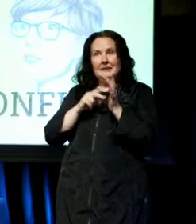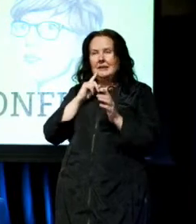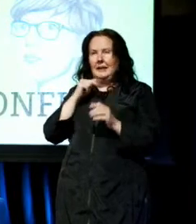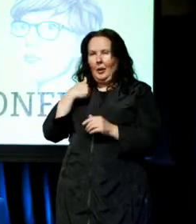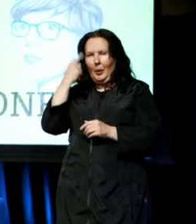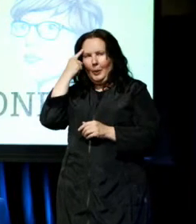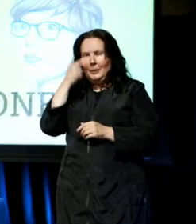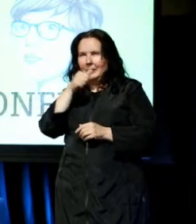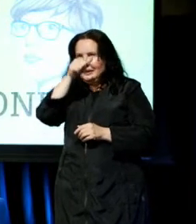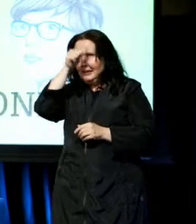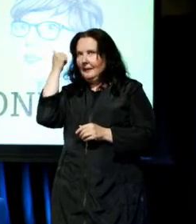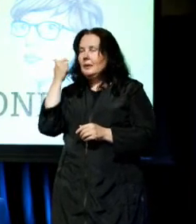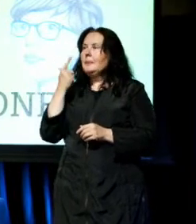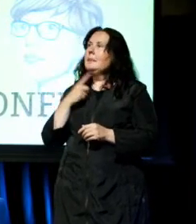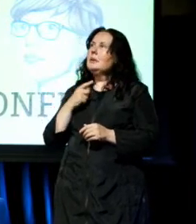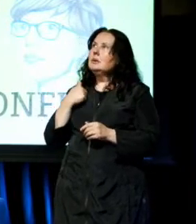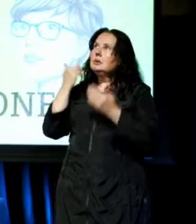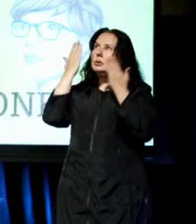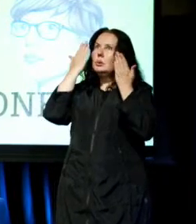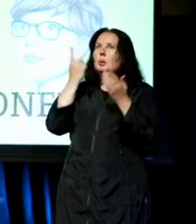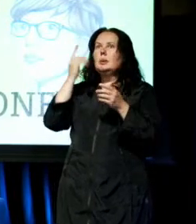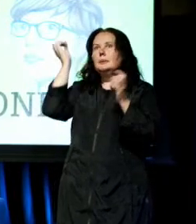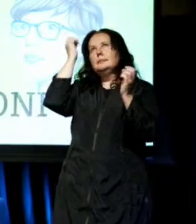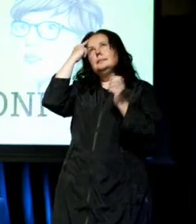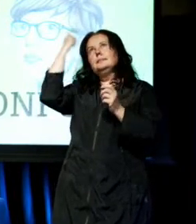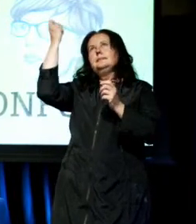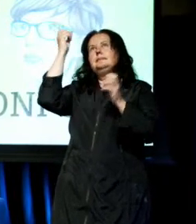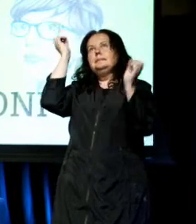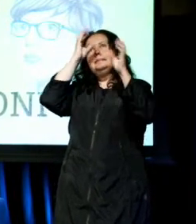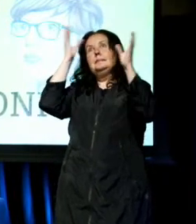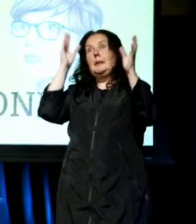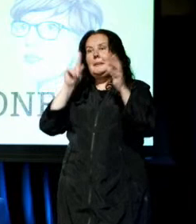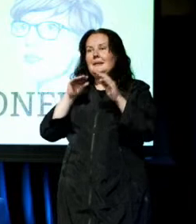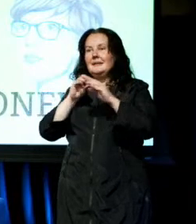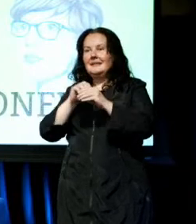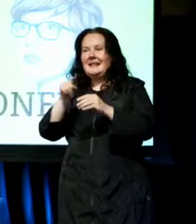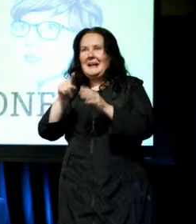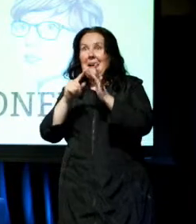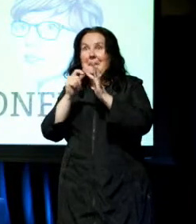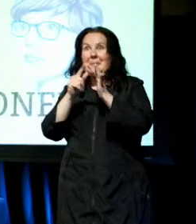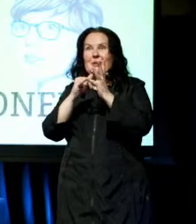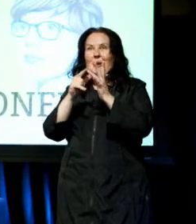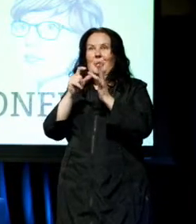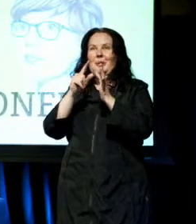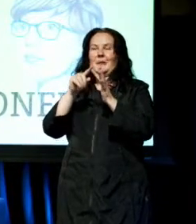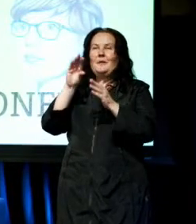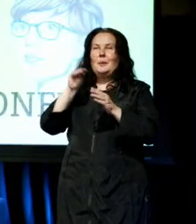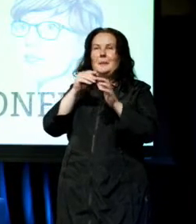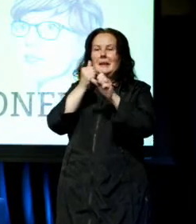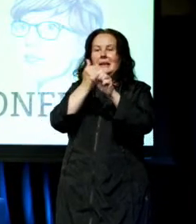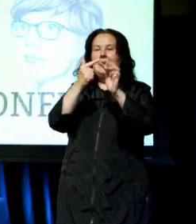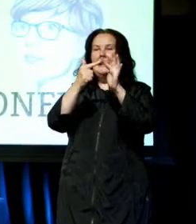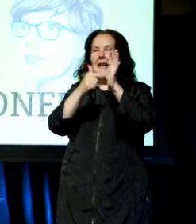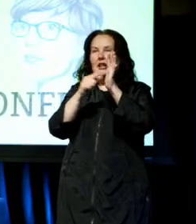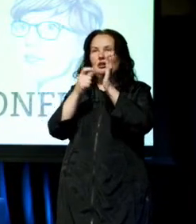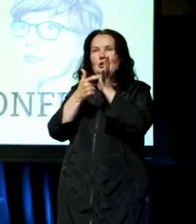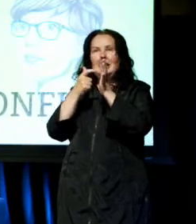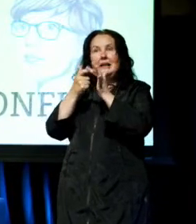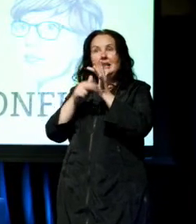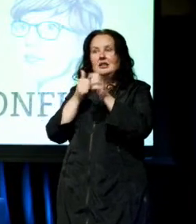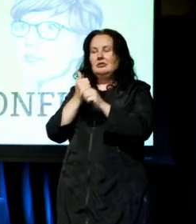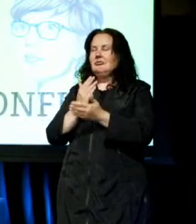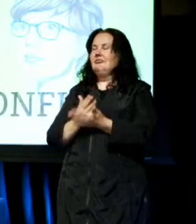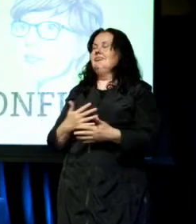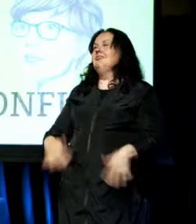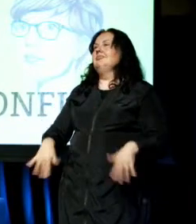clever that I don't know who came up with this, but in the episode of Get Crackin', it was incredible